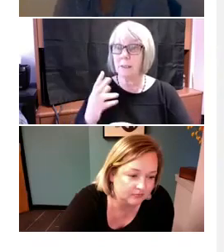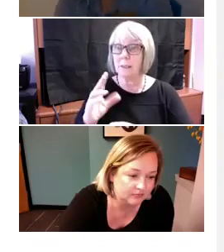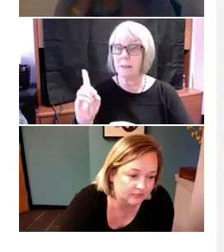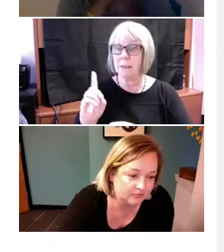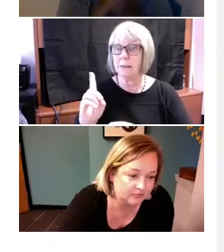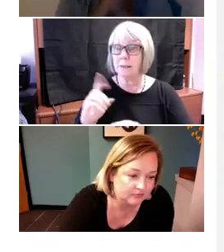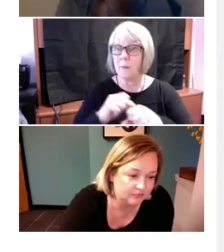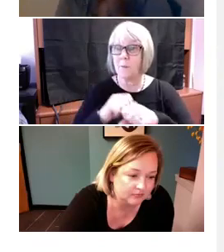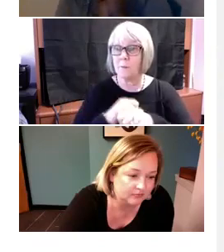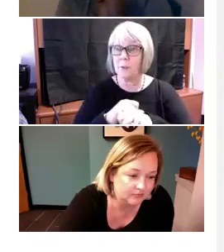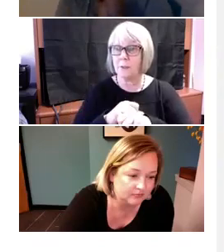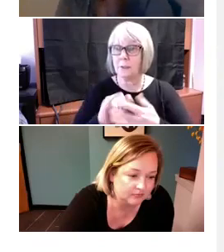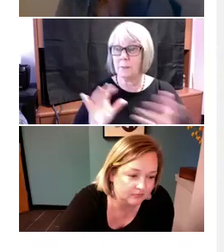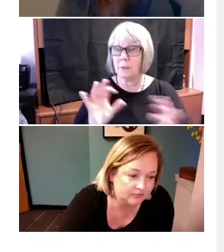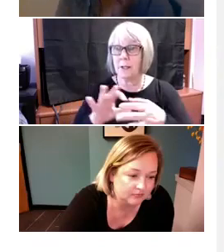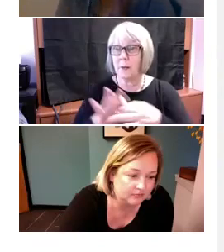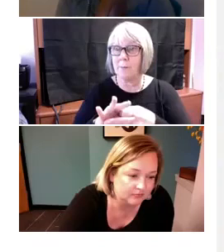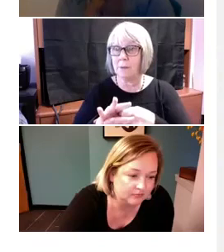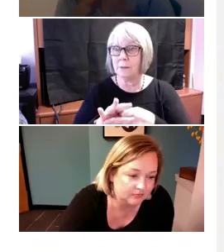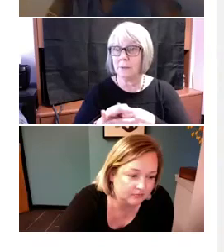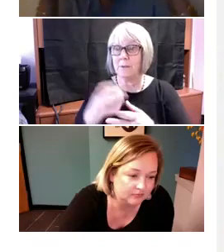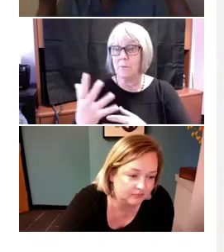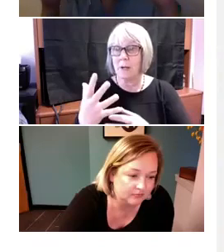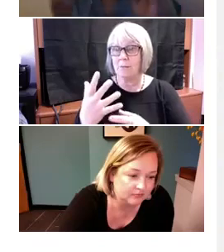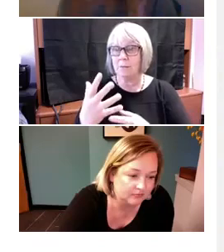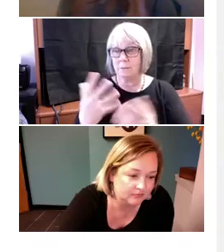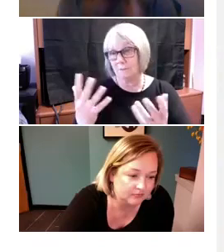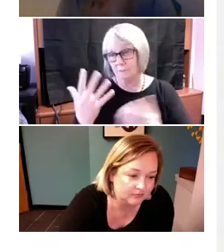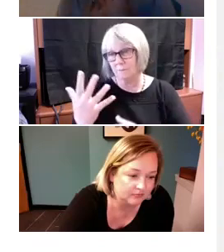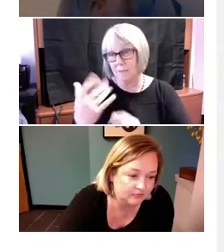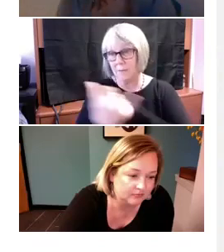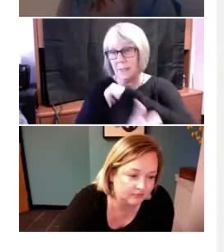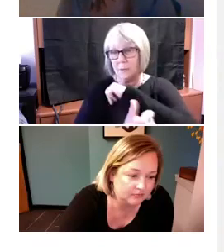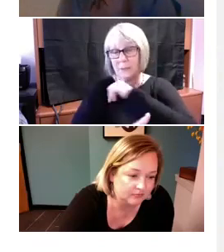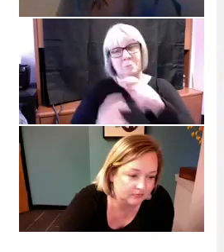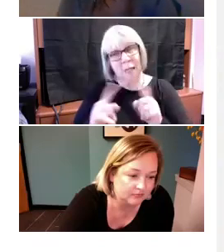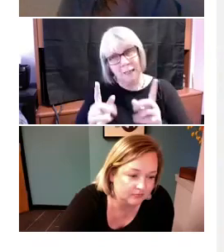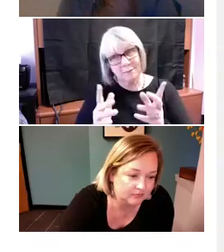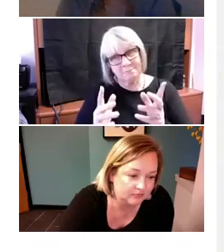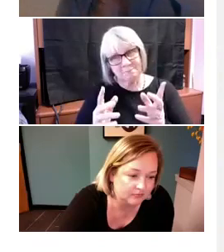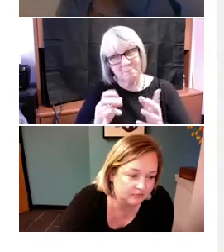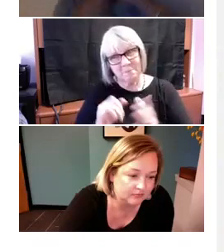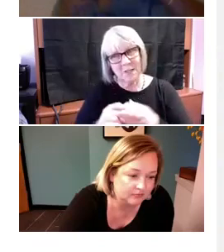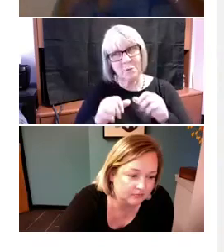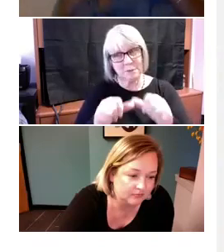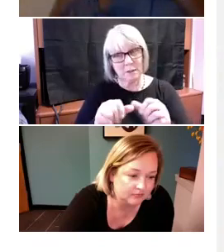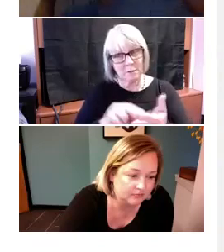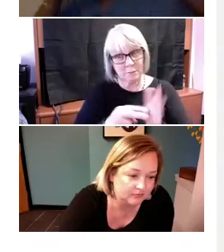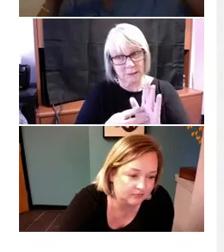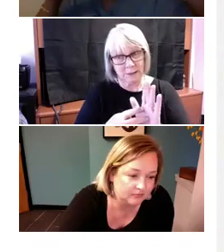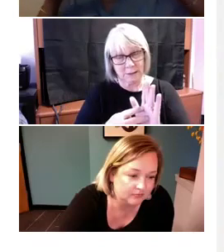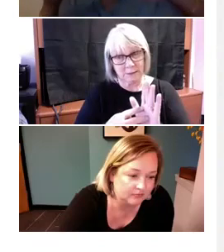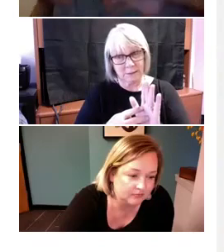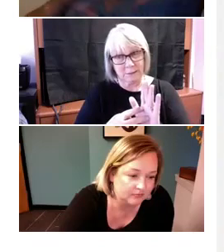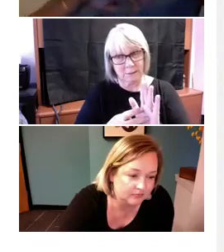rocks where we can connect those five arrays, five countries, but that would still mean